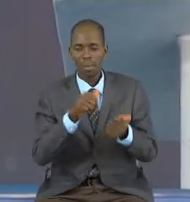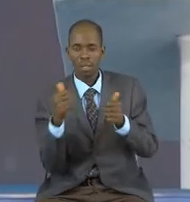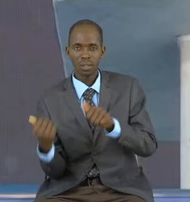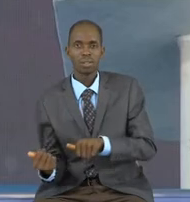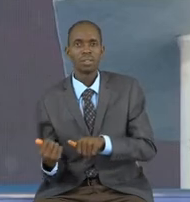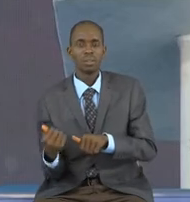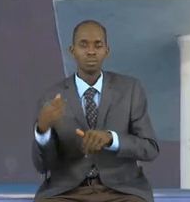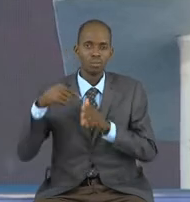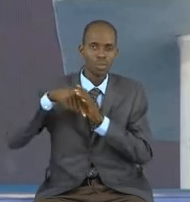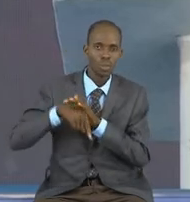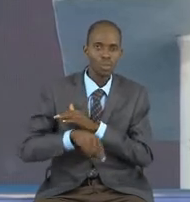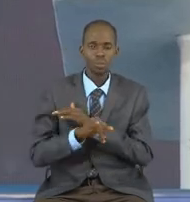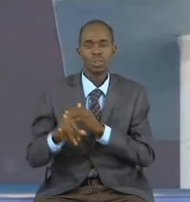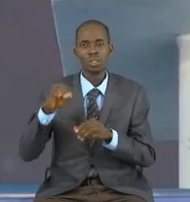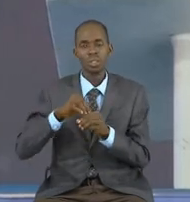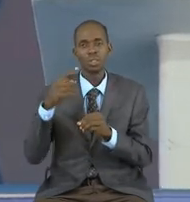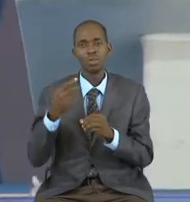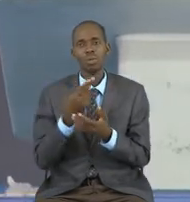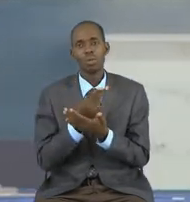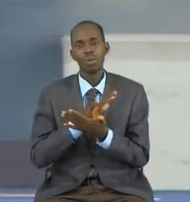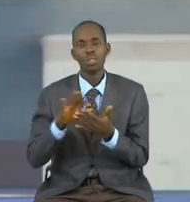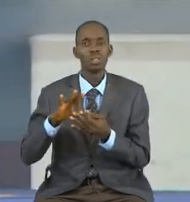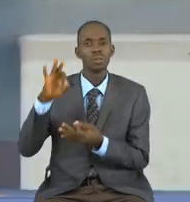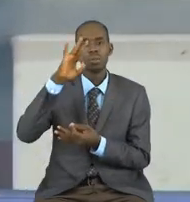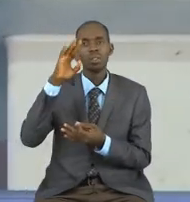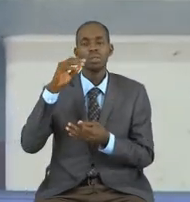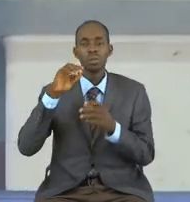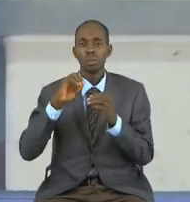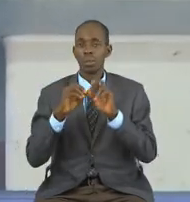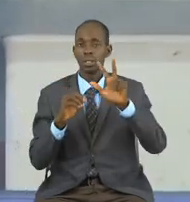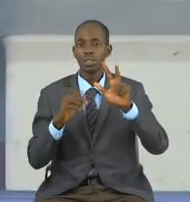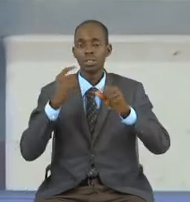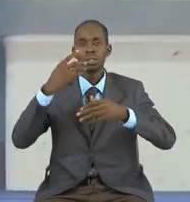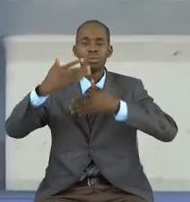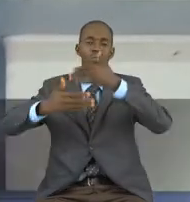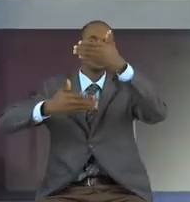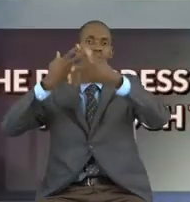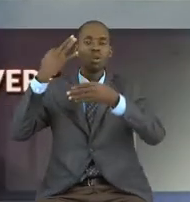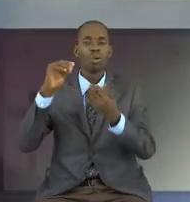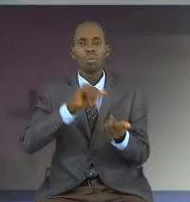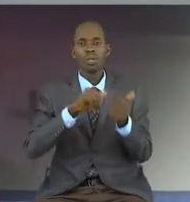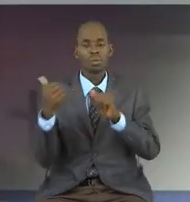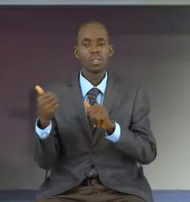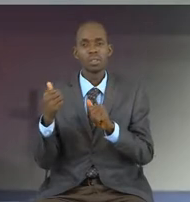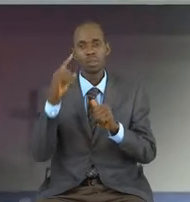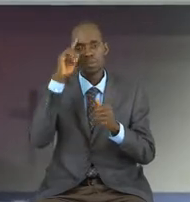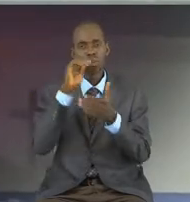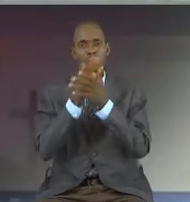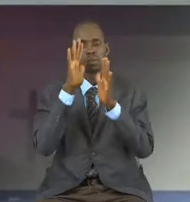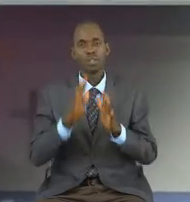in the Holy Ghost. The progress of baptized believers through the Holy Ghost.